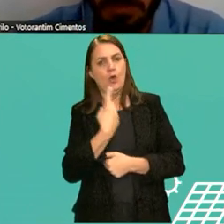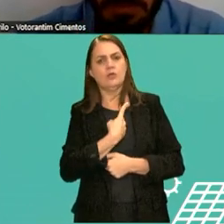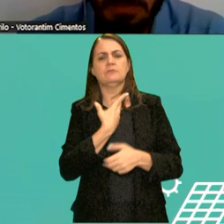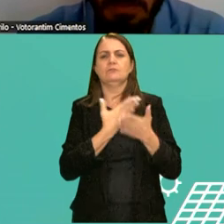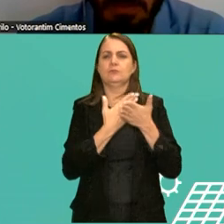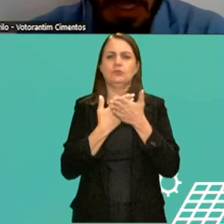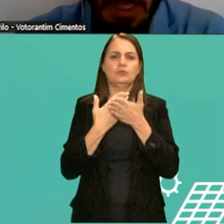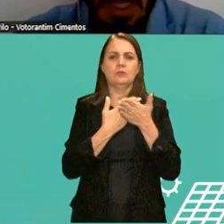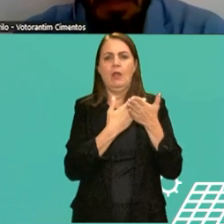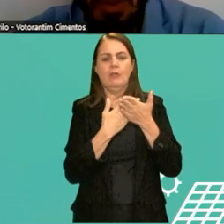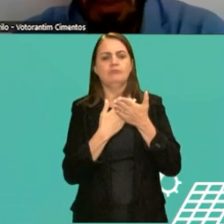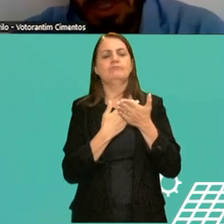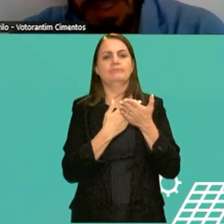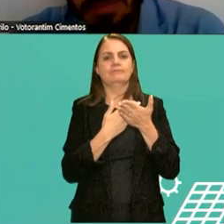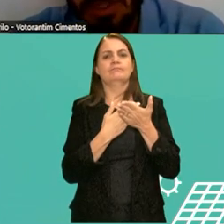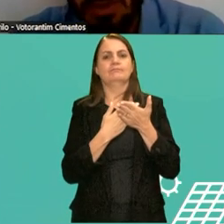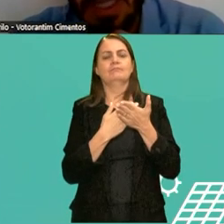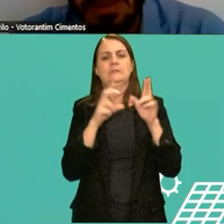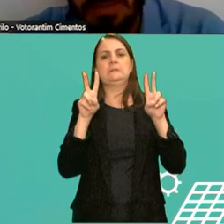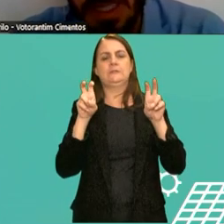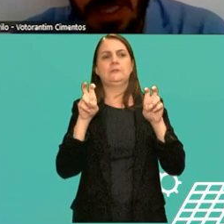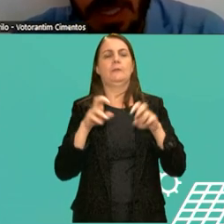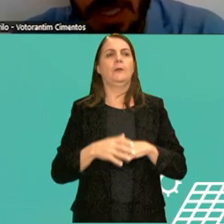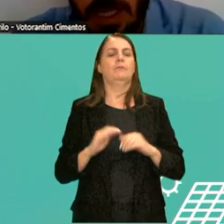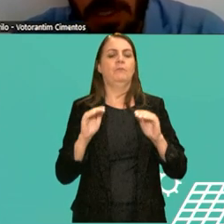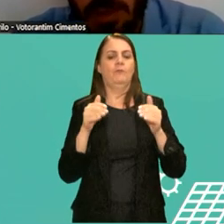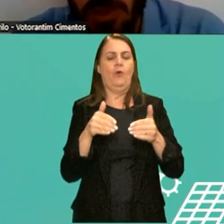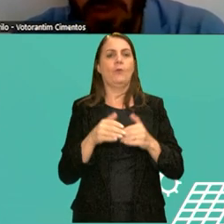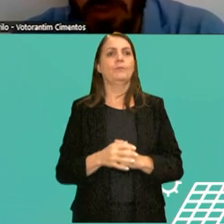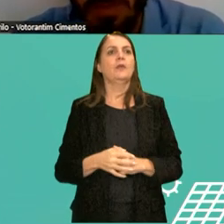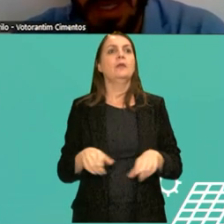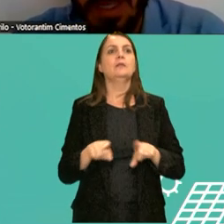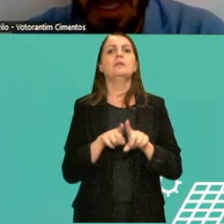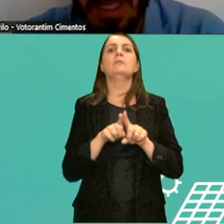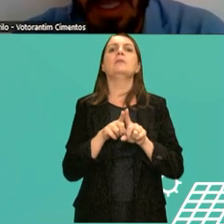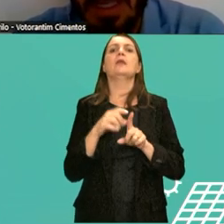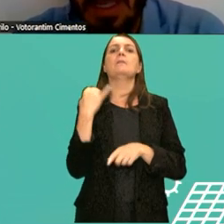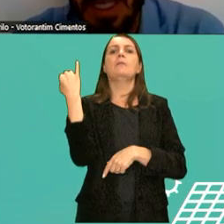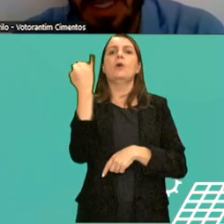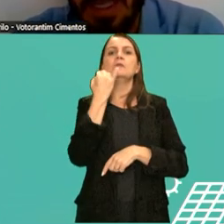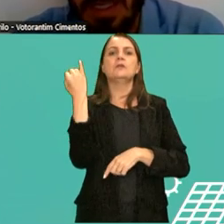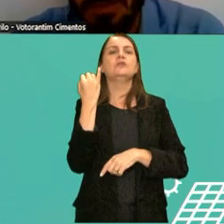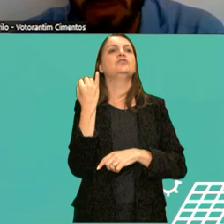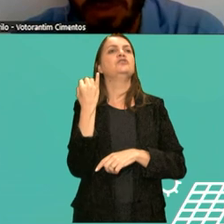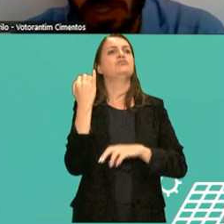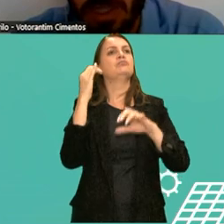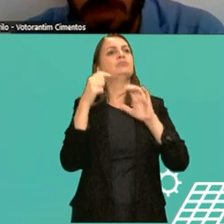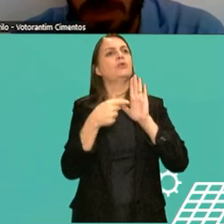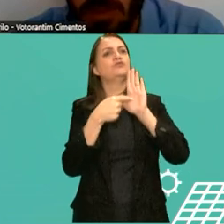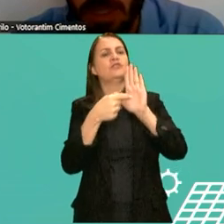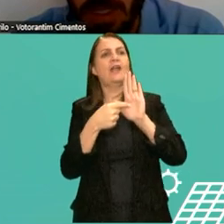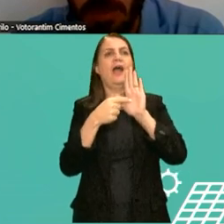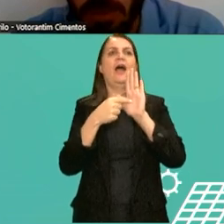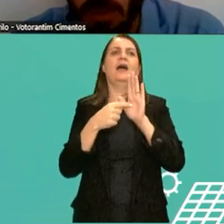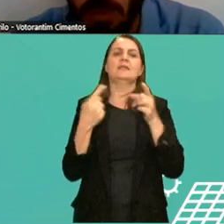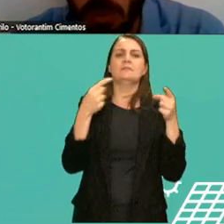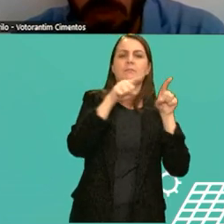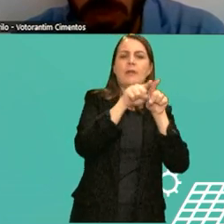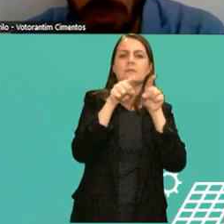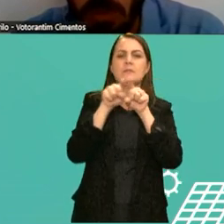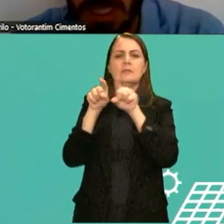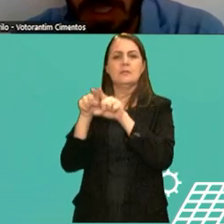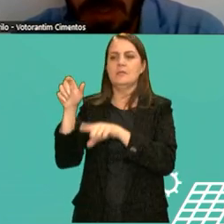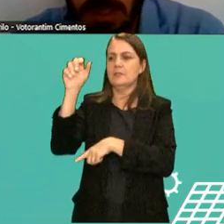Well, I think it's worth it to mention the associations, partnerships, alliances that Votorantim Cements